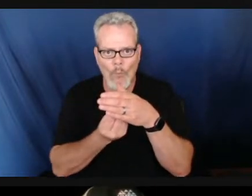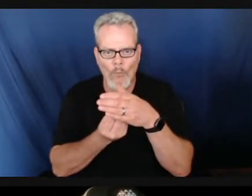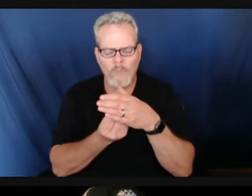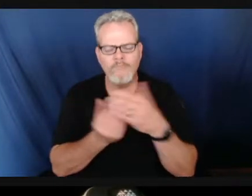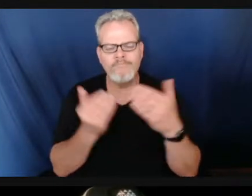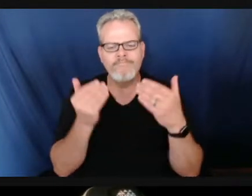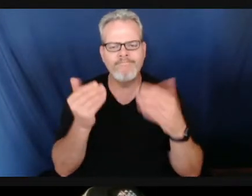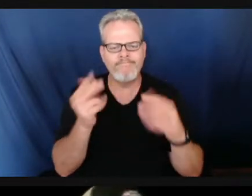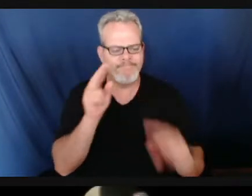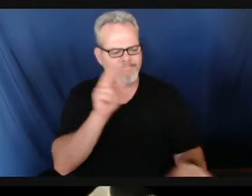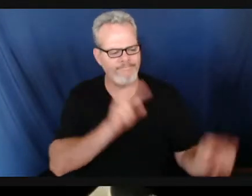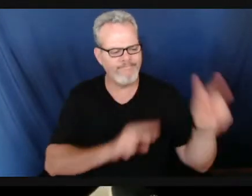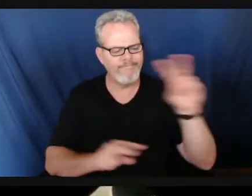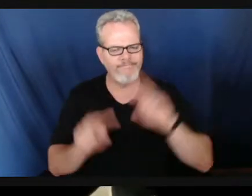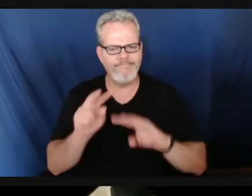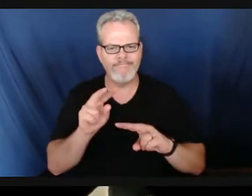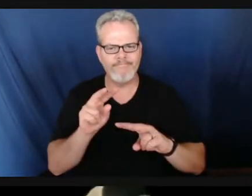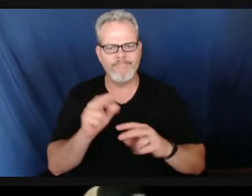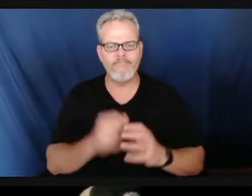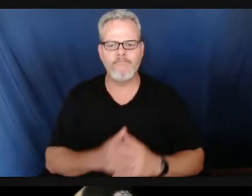signals.